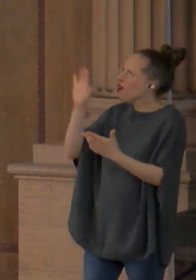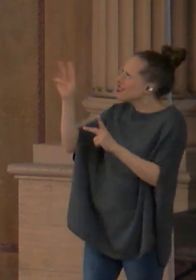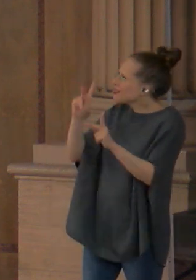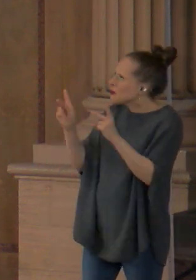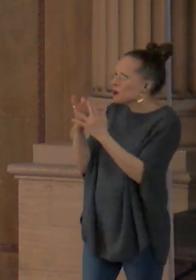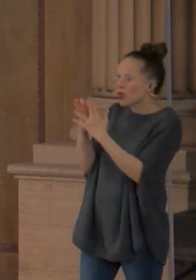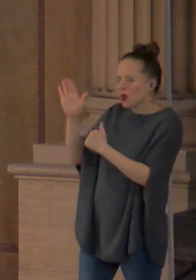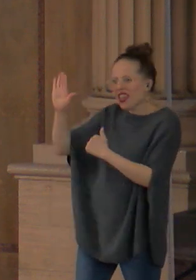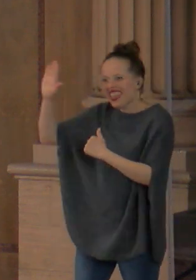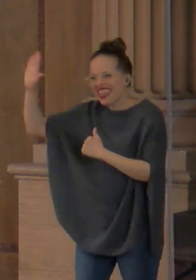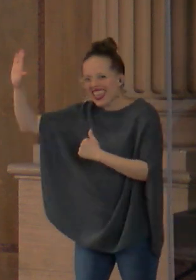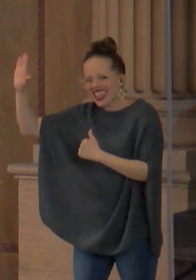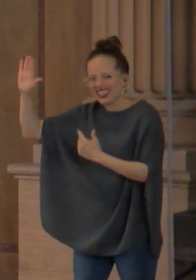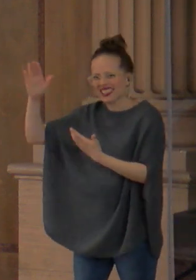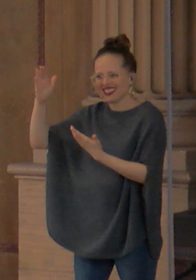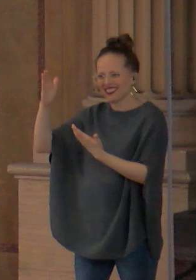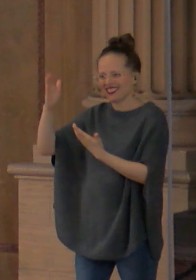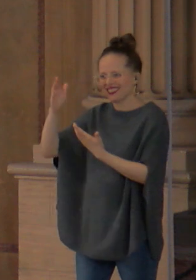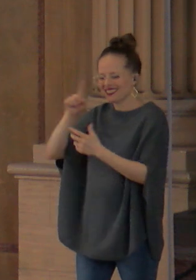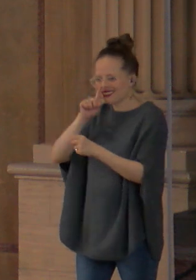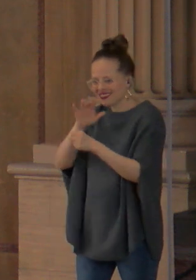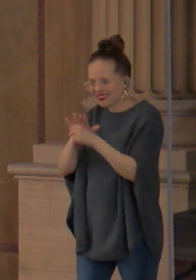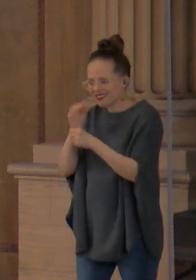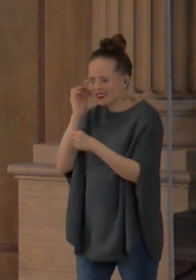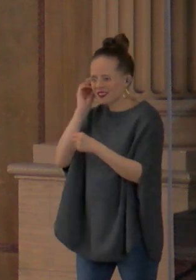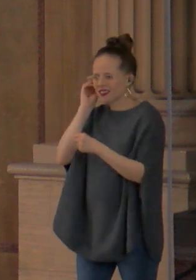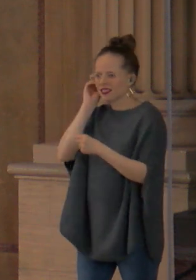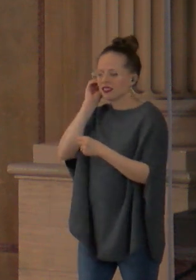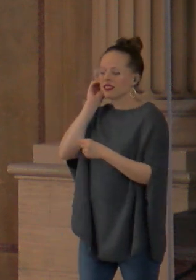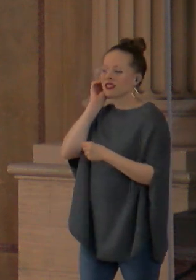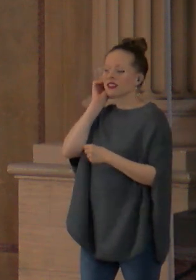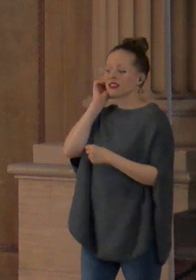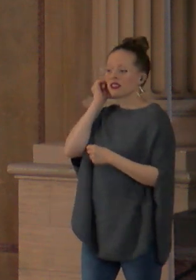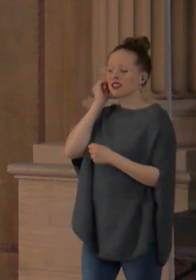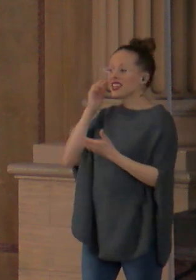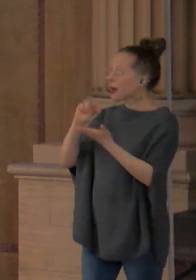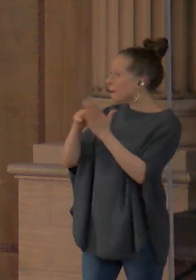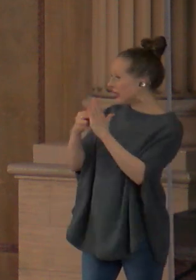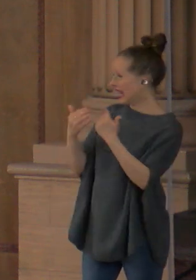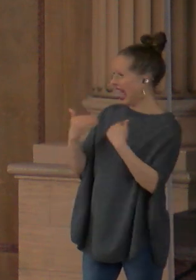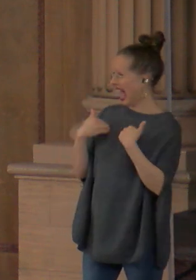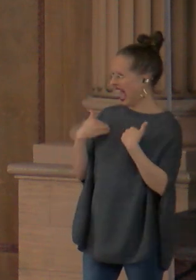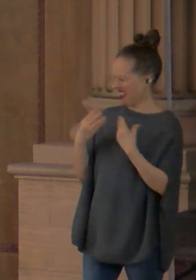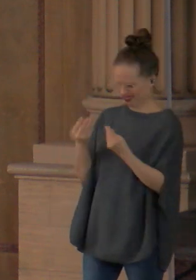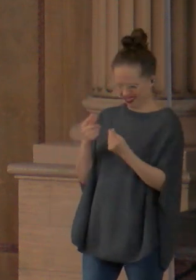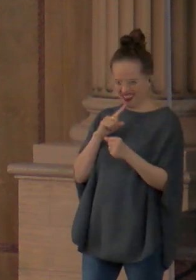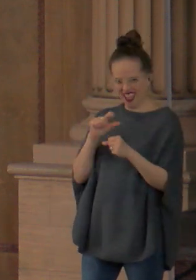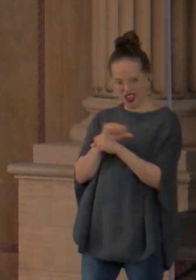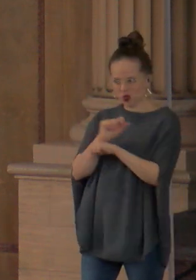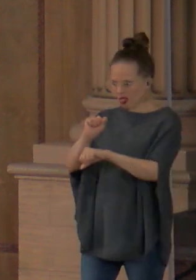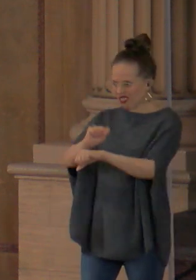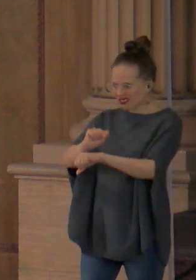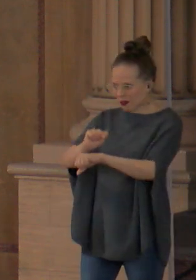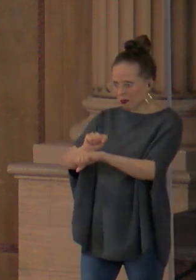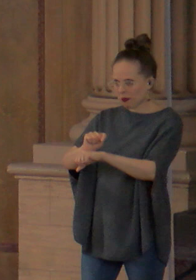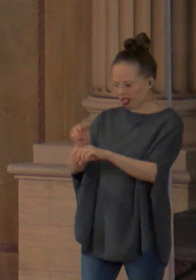physical temple here. We don't have a physical capital city here because that was all part of the old covenant that was replaced with the new.